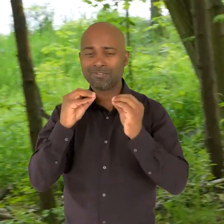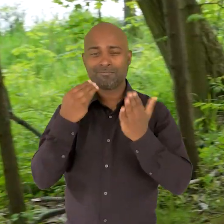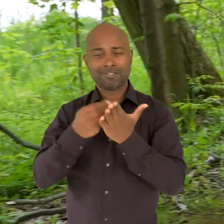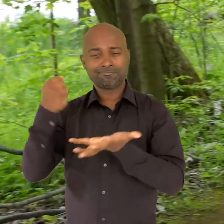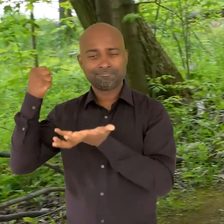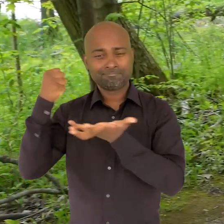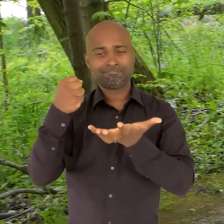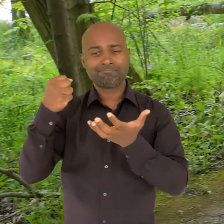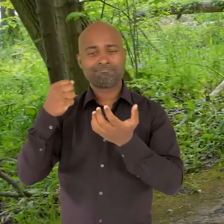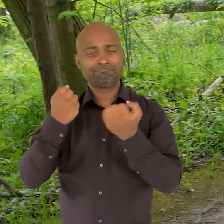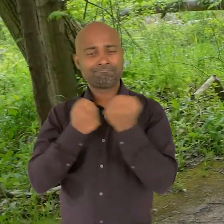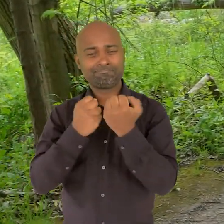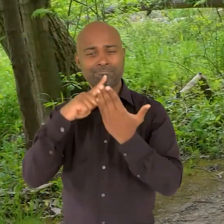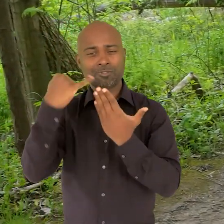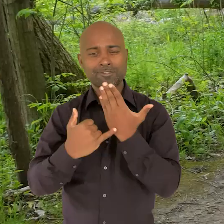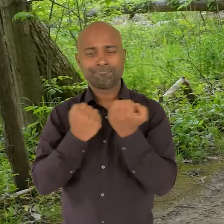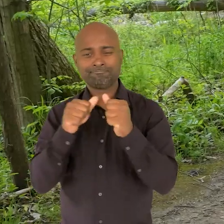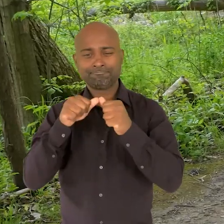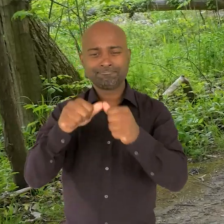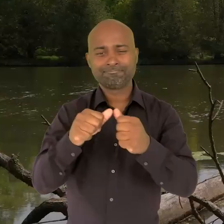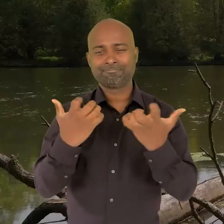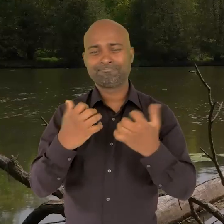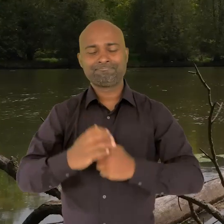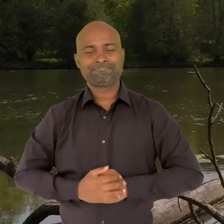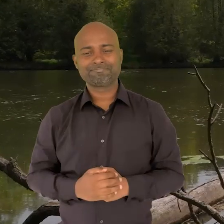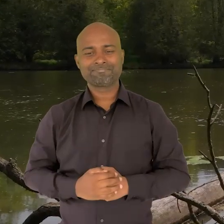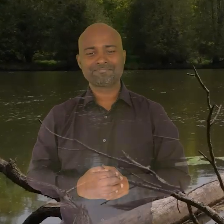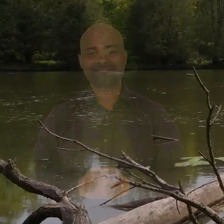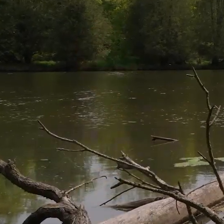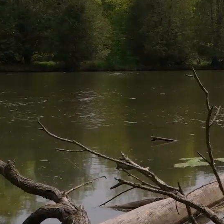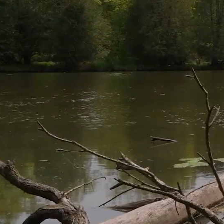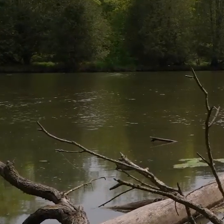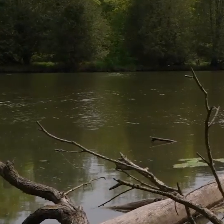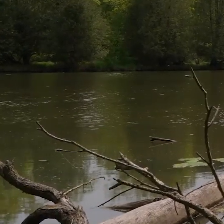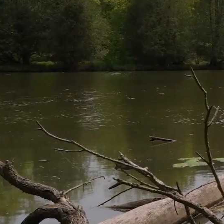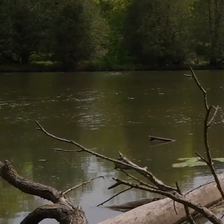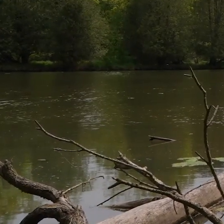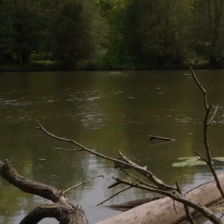into it and more care taken to support projects like this.